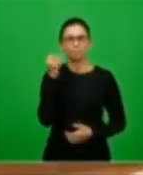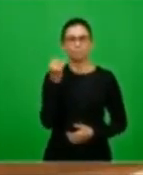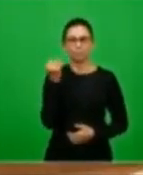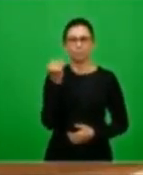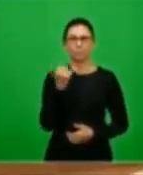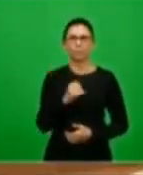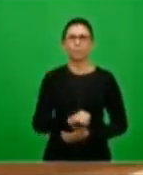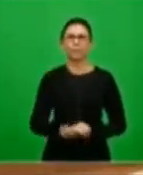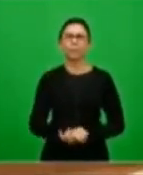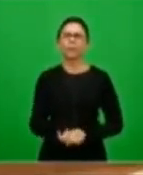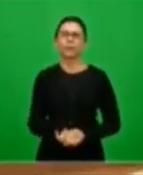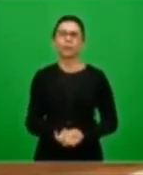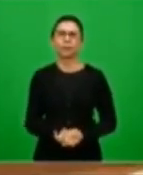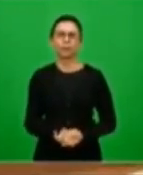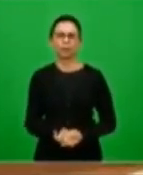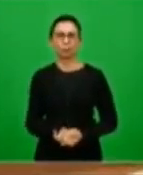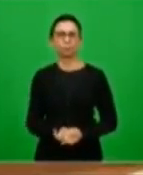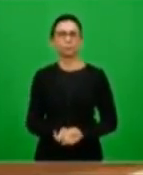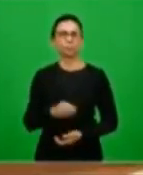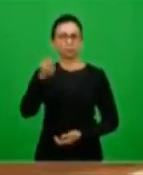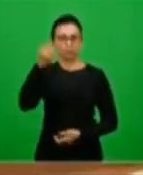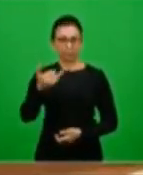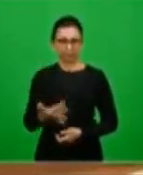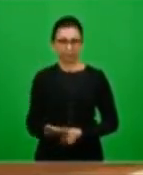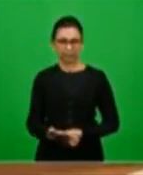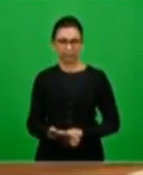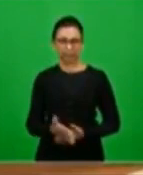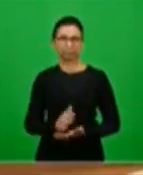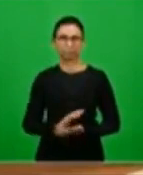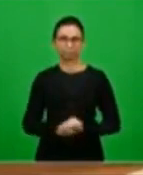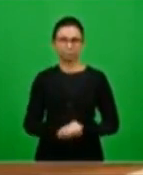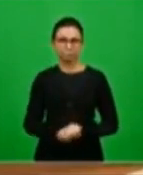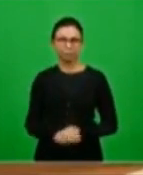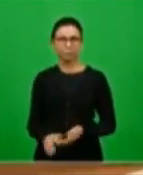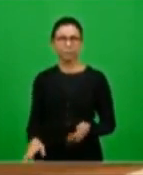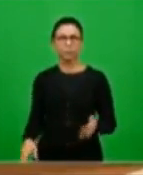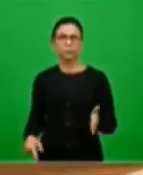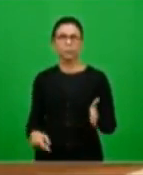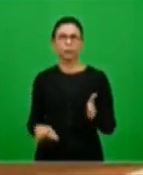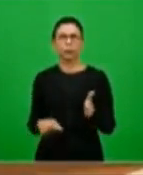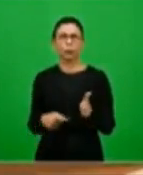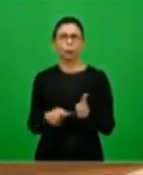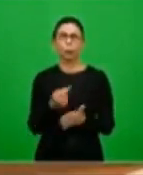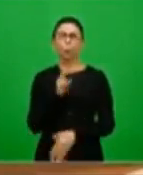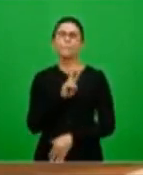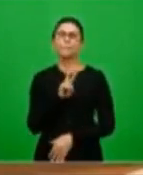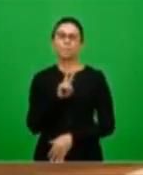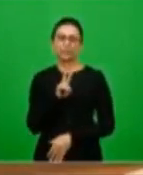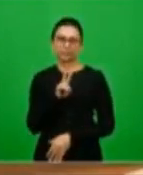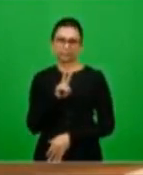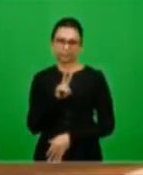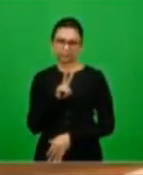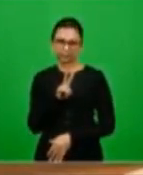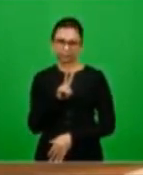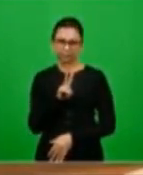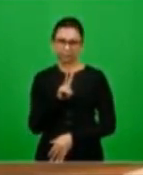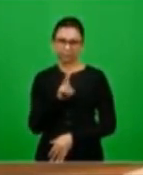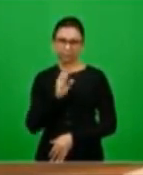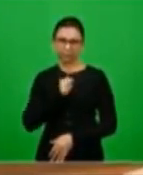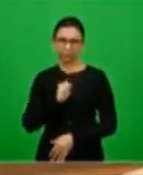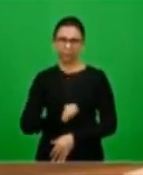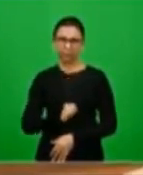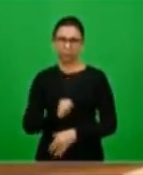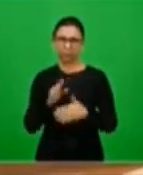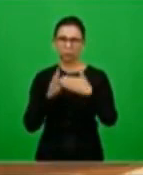to show an important aspect that says that high priest would enter here only once a year. And he wouldn't enter